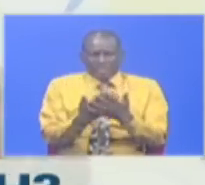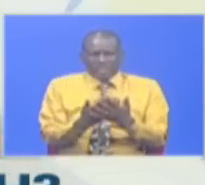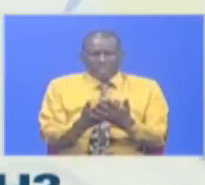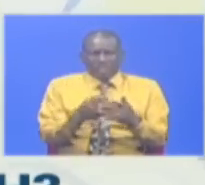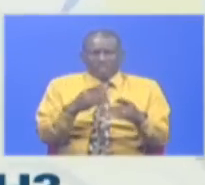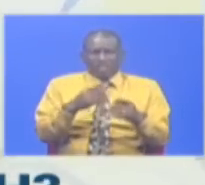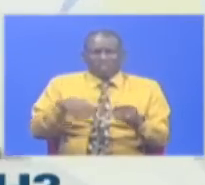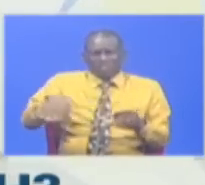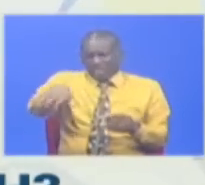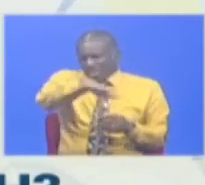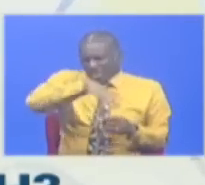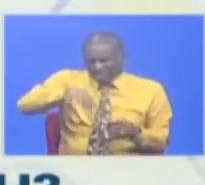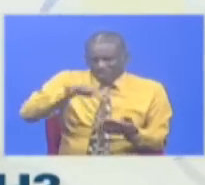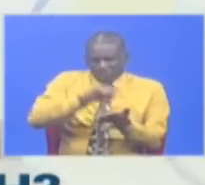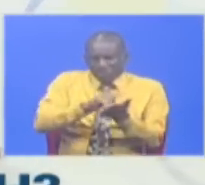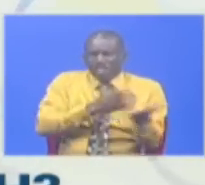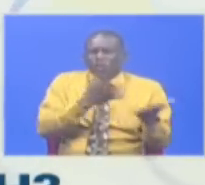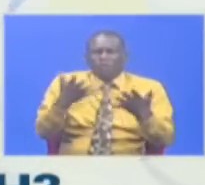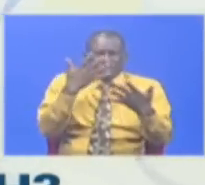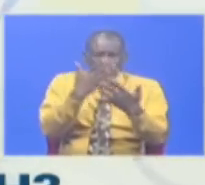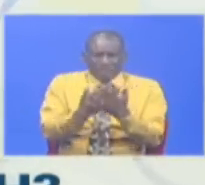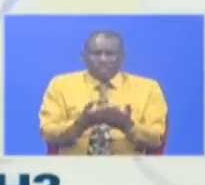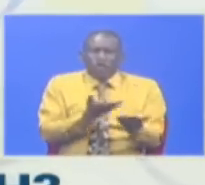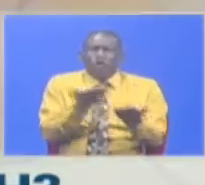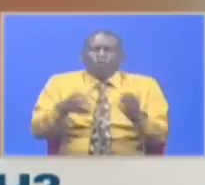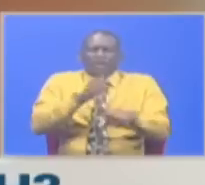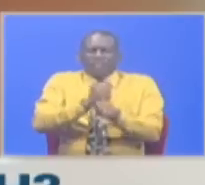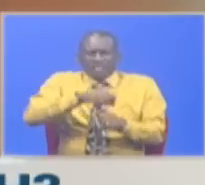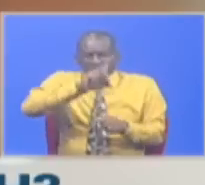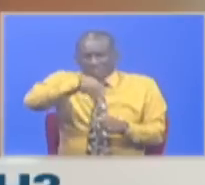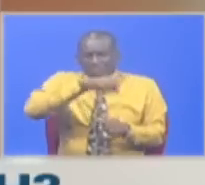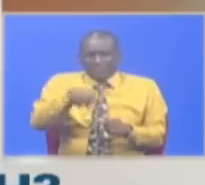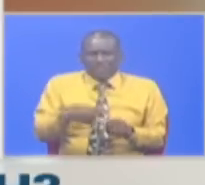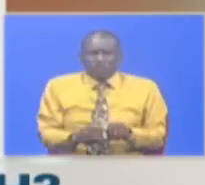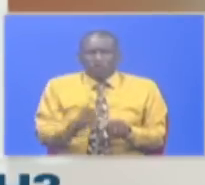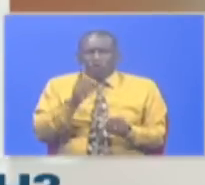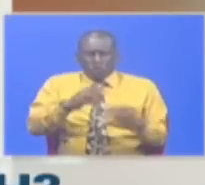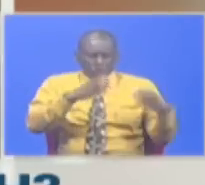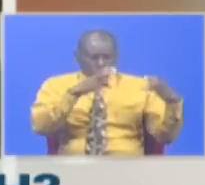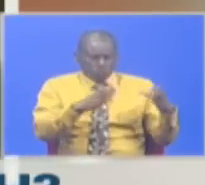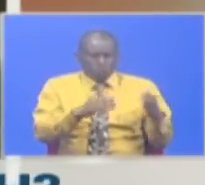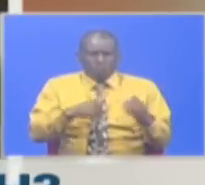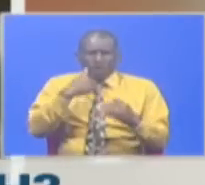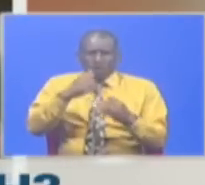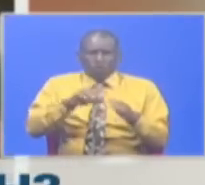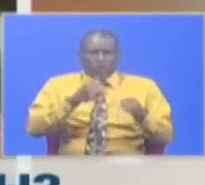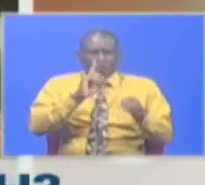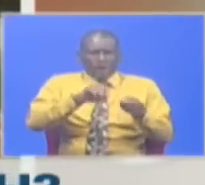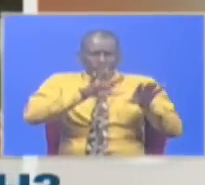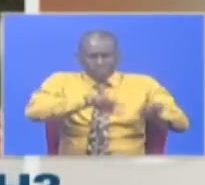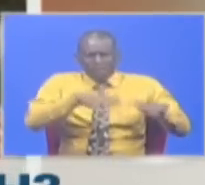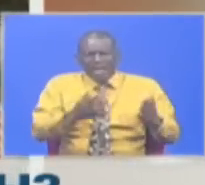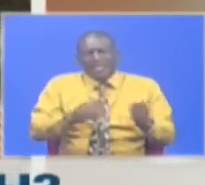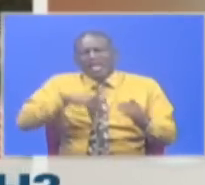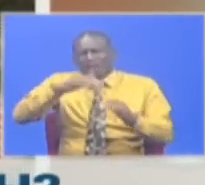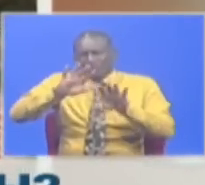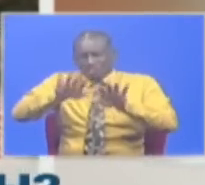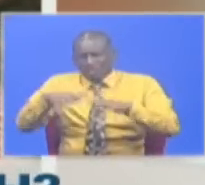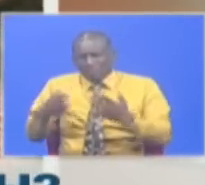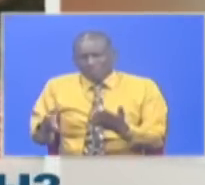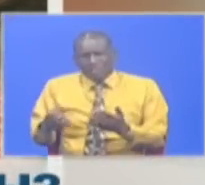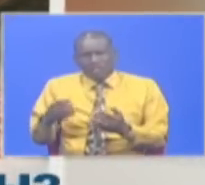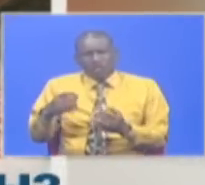jurisdiction of that, where they committed the offense. One party after party for the rich at the expense of the